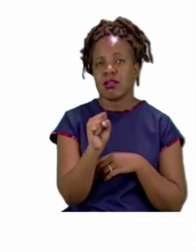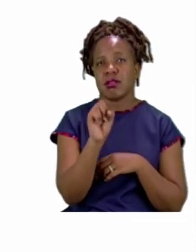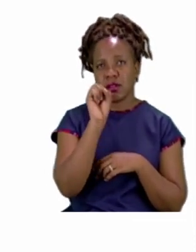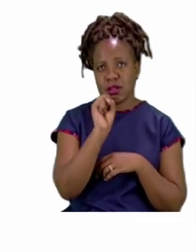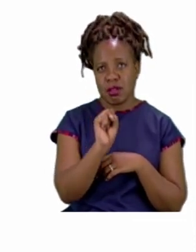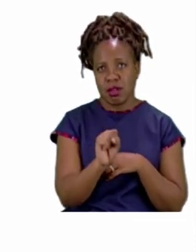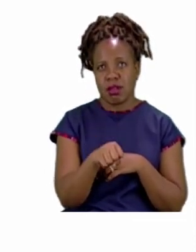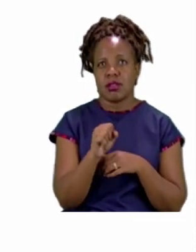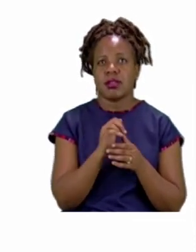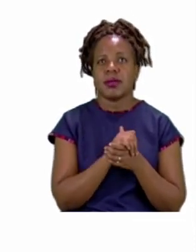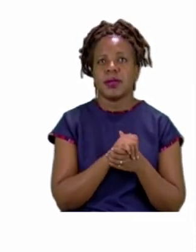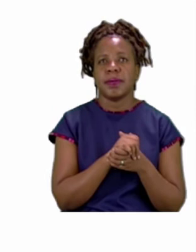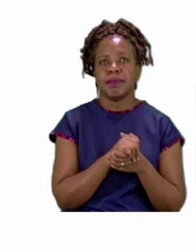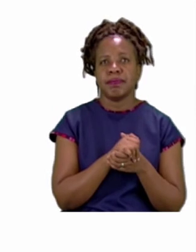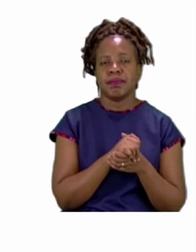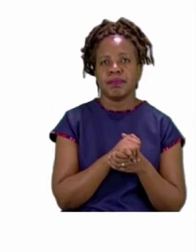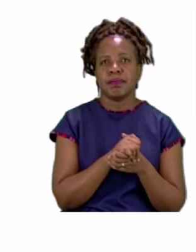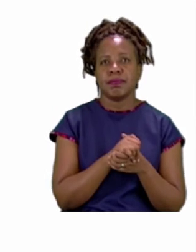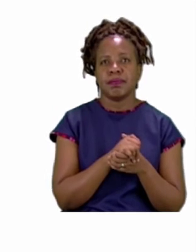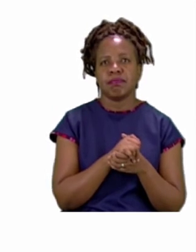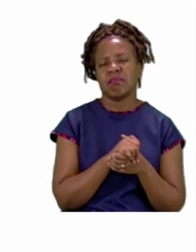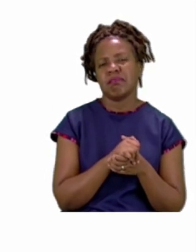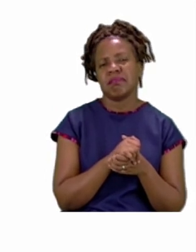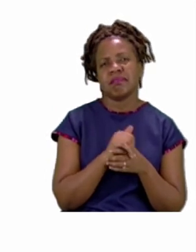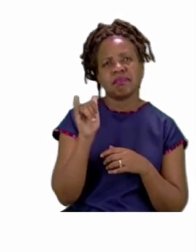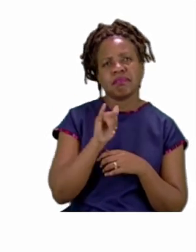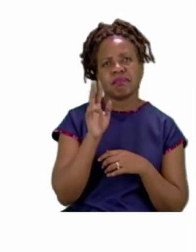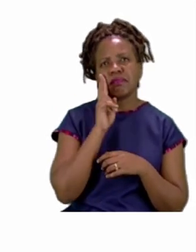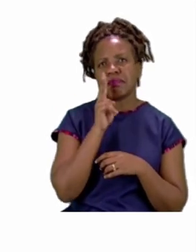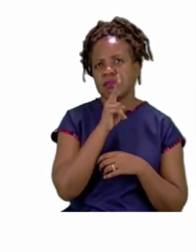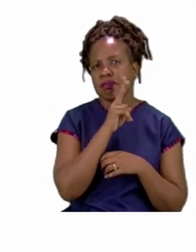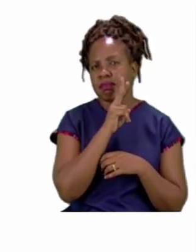answer. So the verb we are going to use is the verb